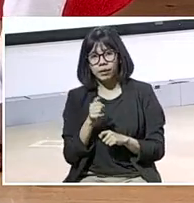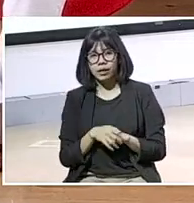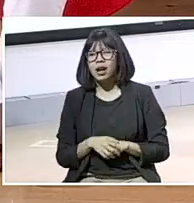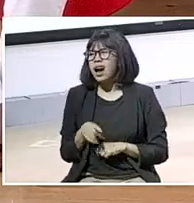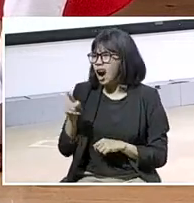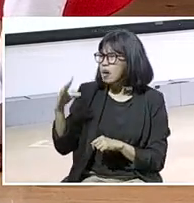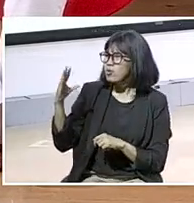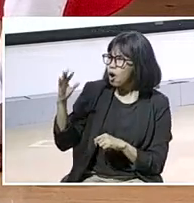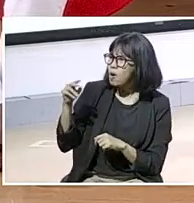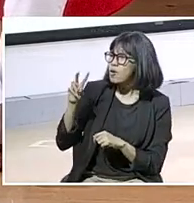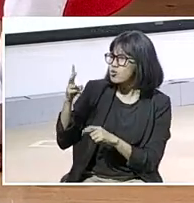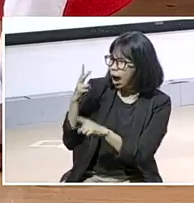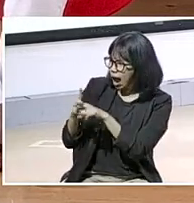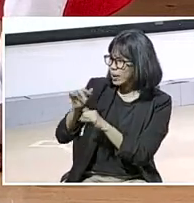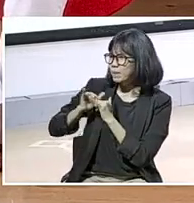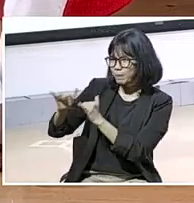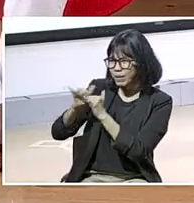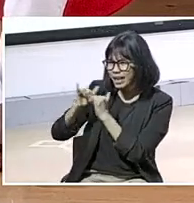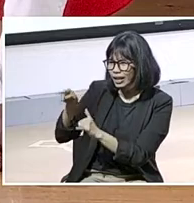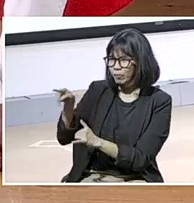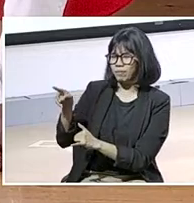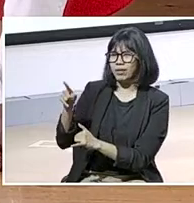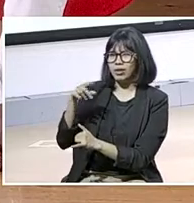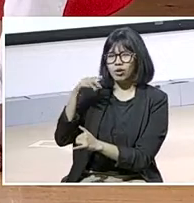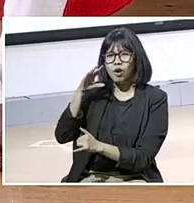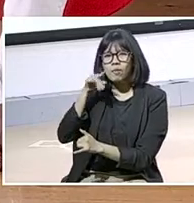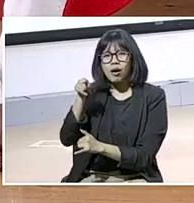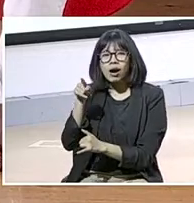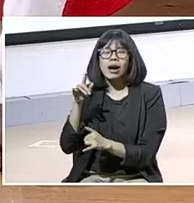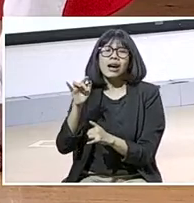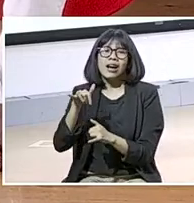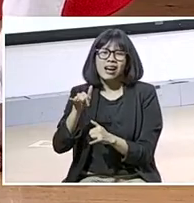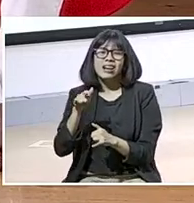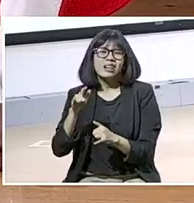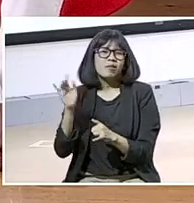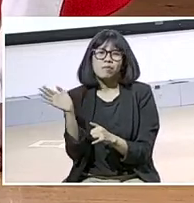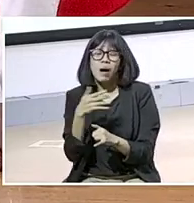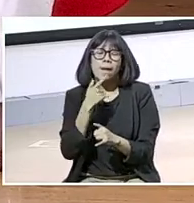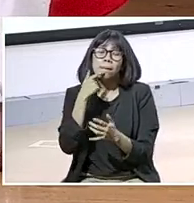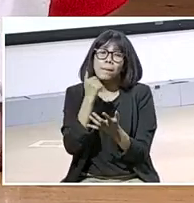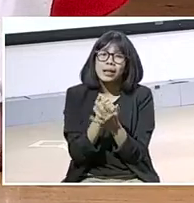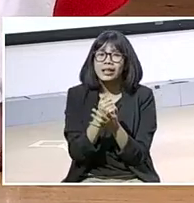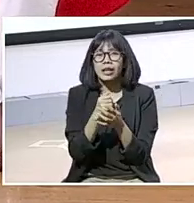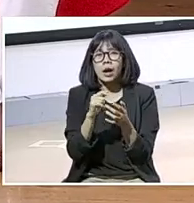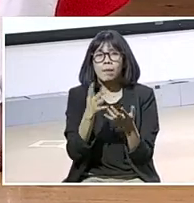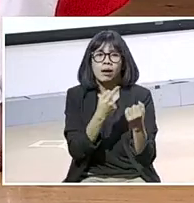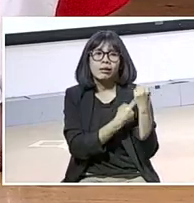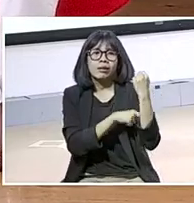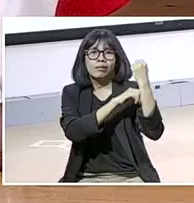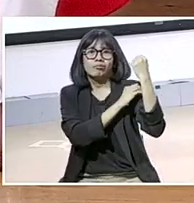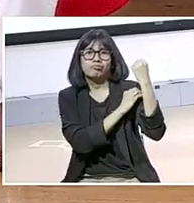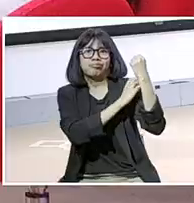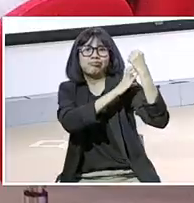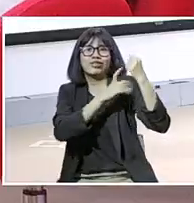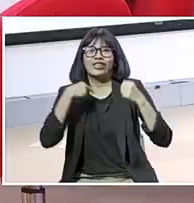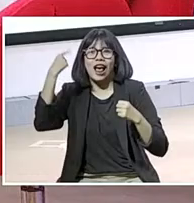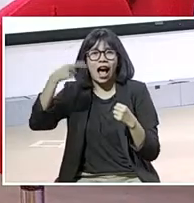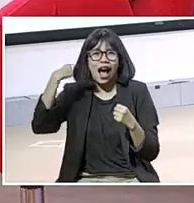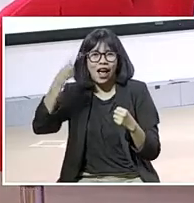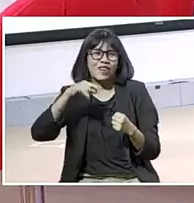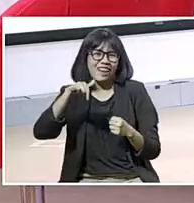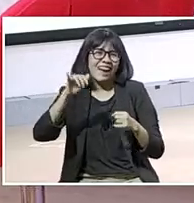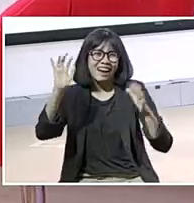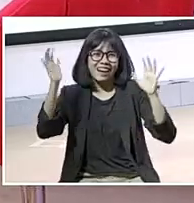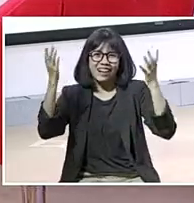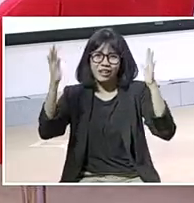two-time world champion, you won in college, and you got most improved. Like, I was an all-star two times, too.